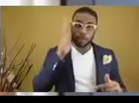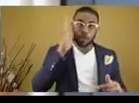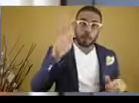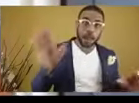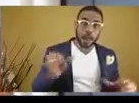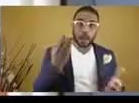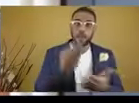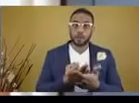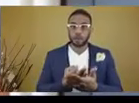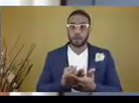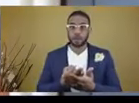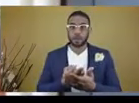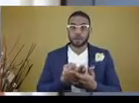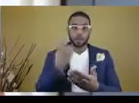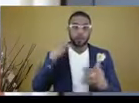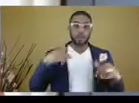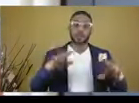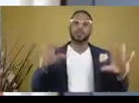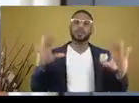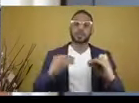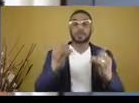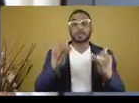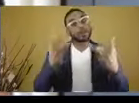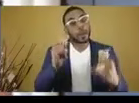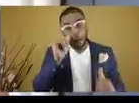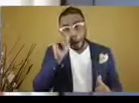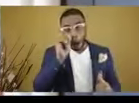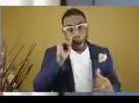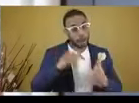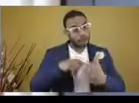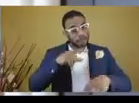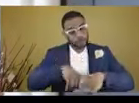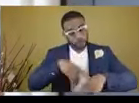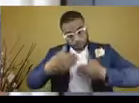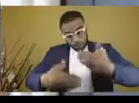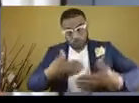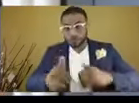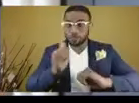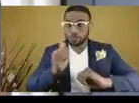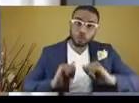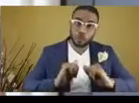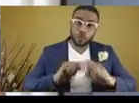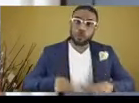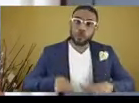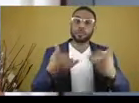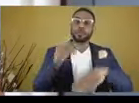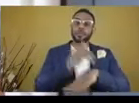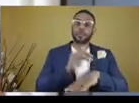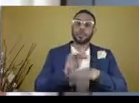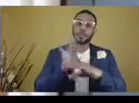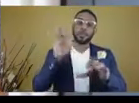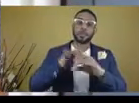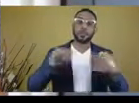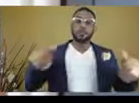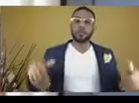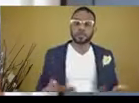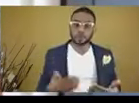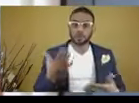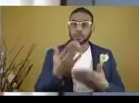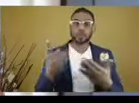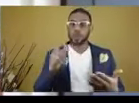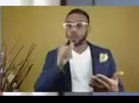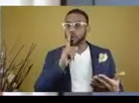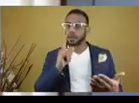for please convening us. Now, time to get on with the show. To kick us off tonight, I'd like to introduce someone who is